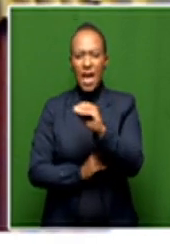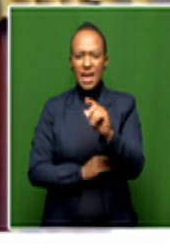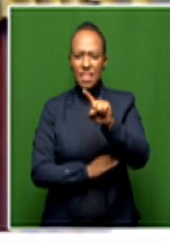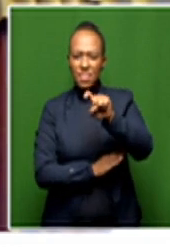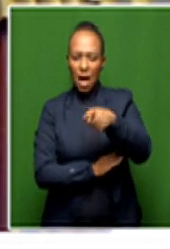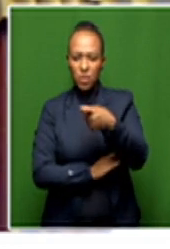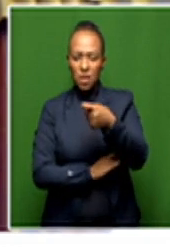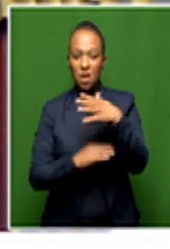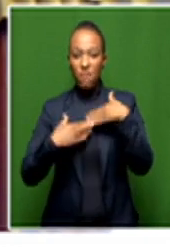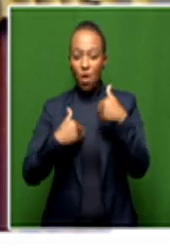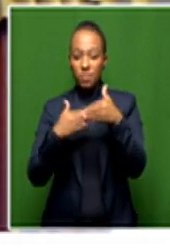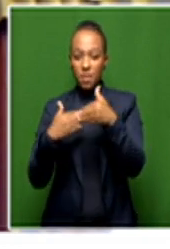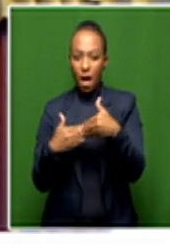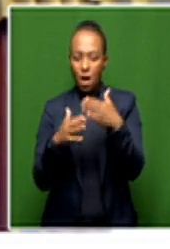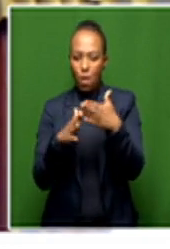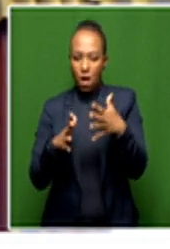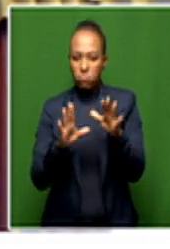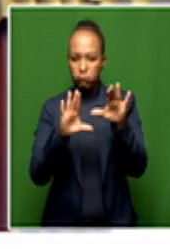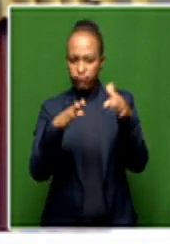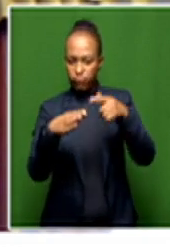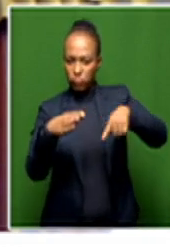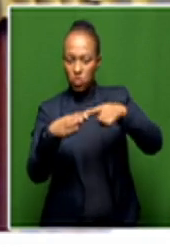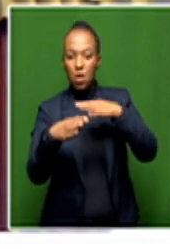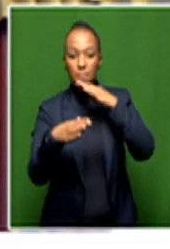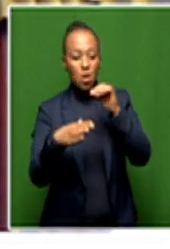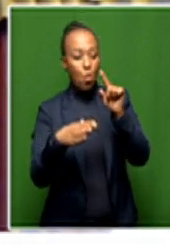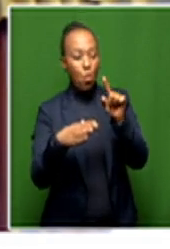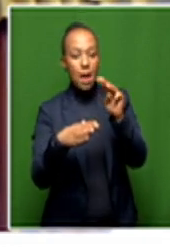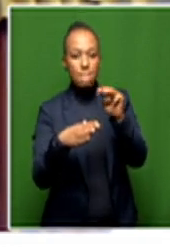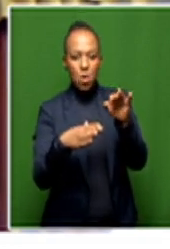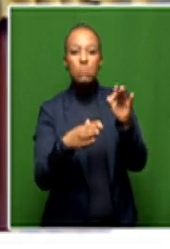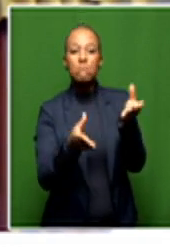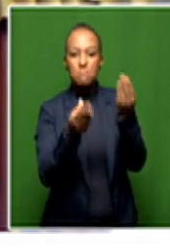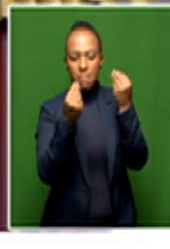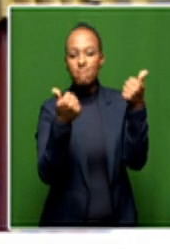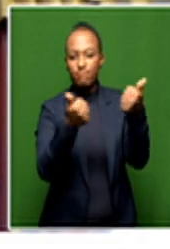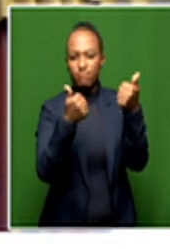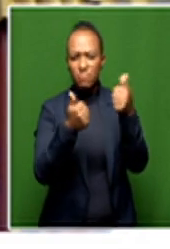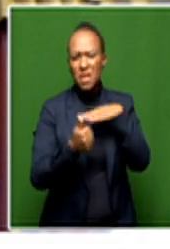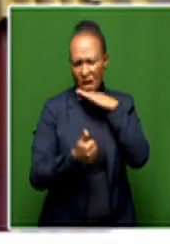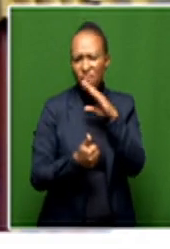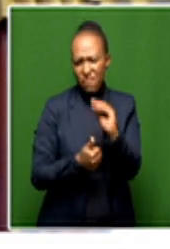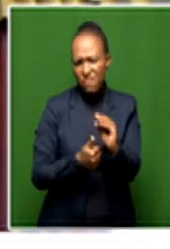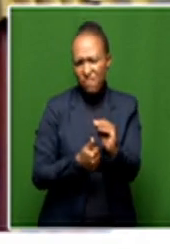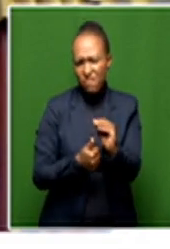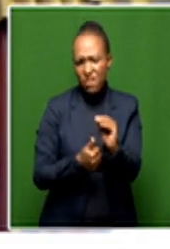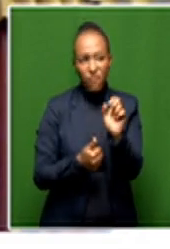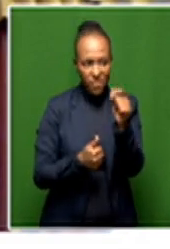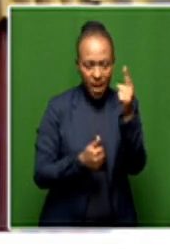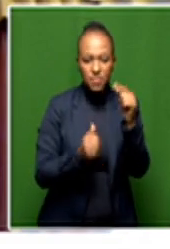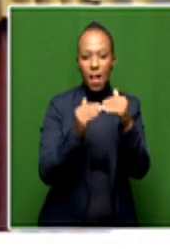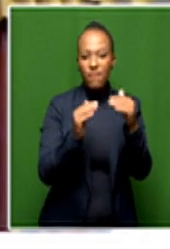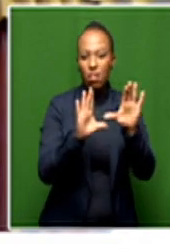in healthcare workers in total. So we got 1 million. So we're not going. We do have enough for the first